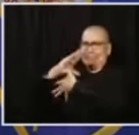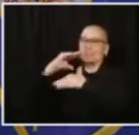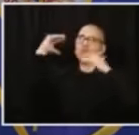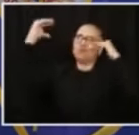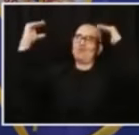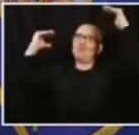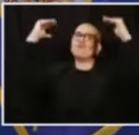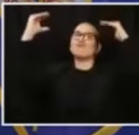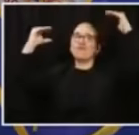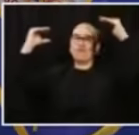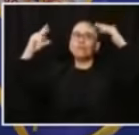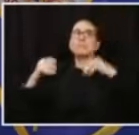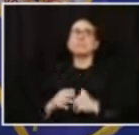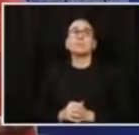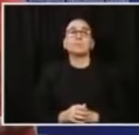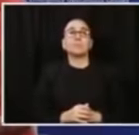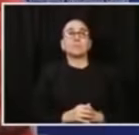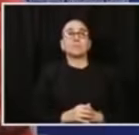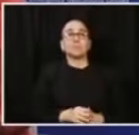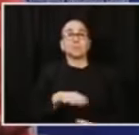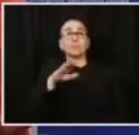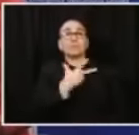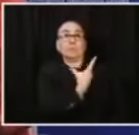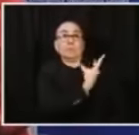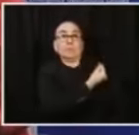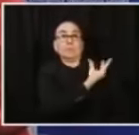required or mandated.